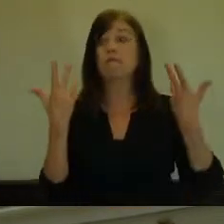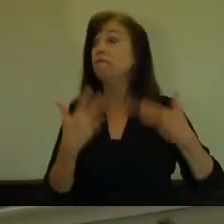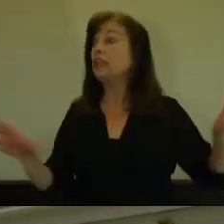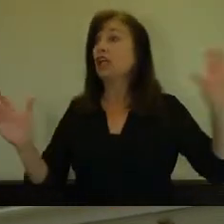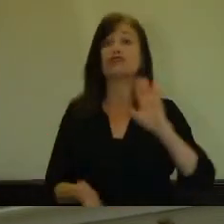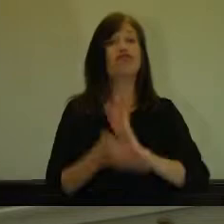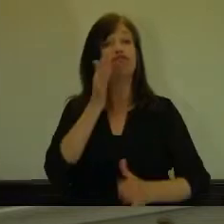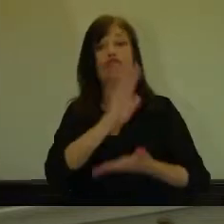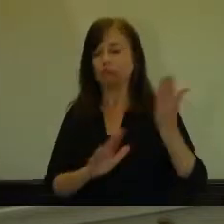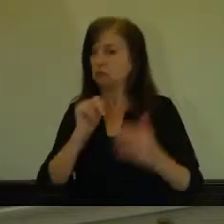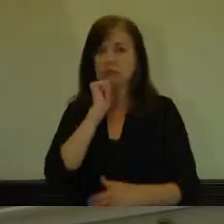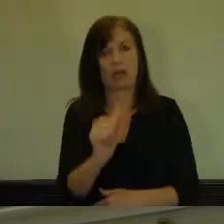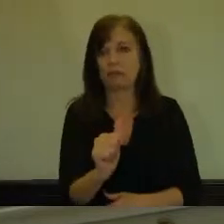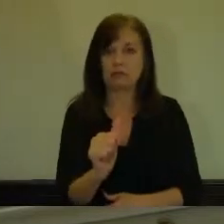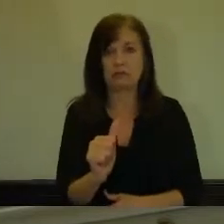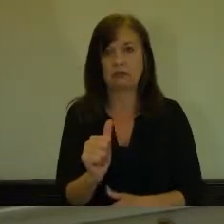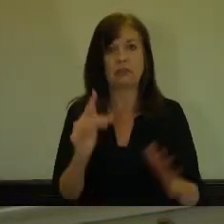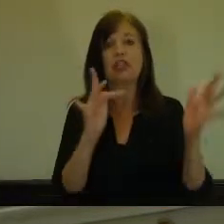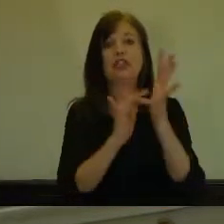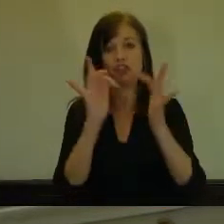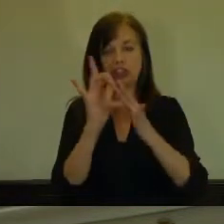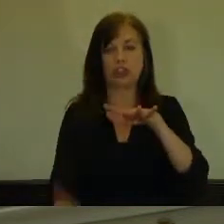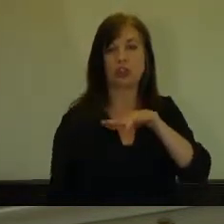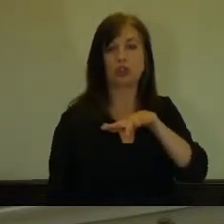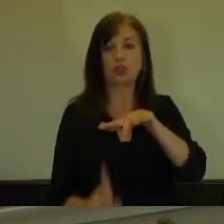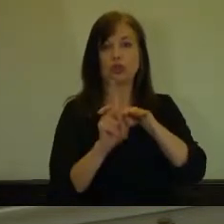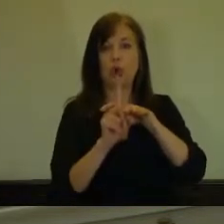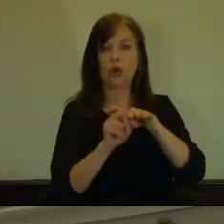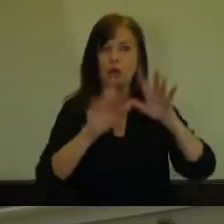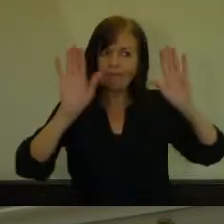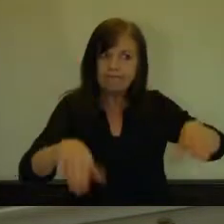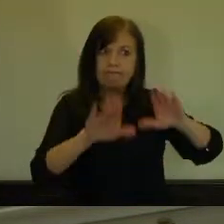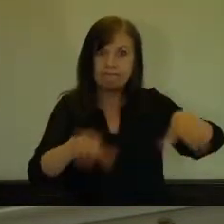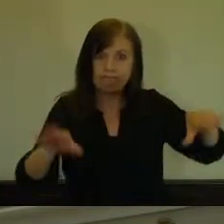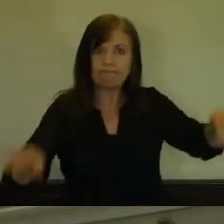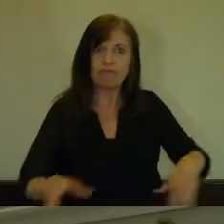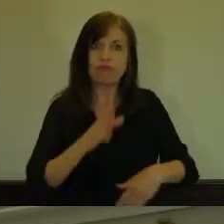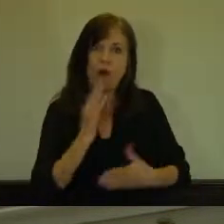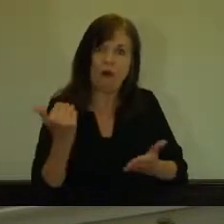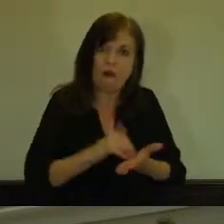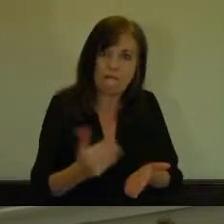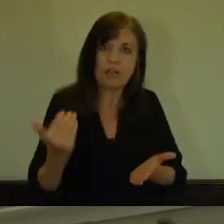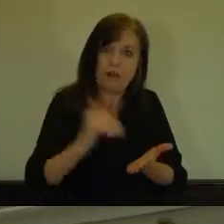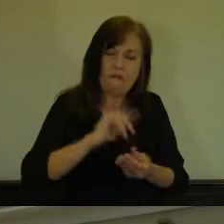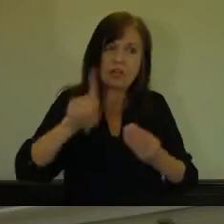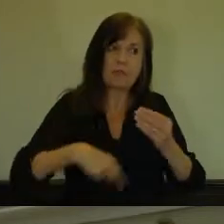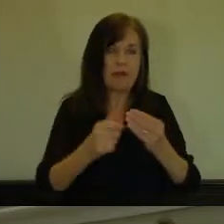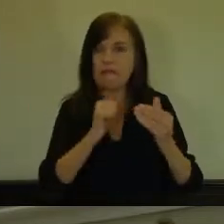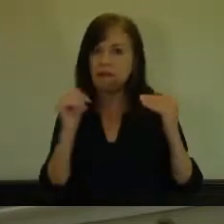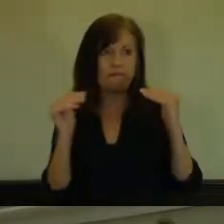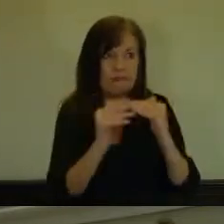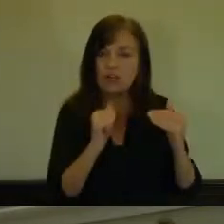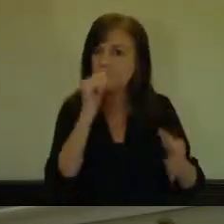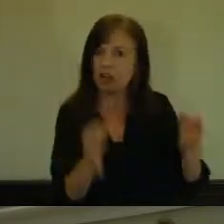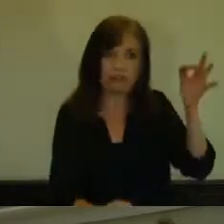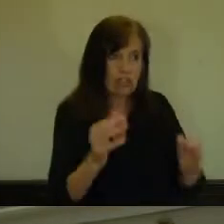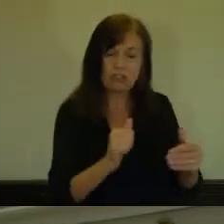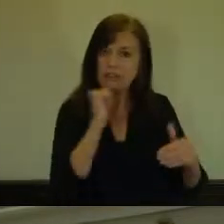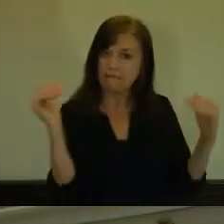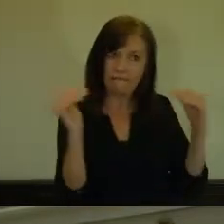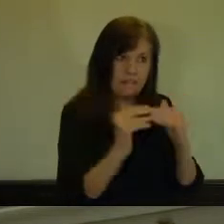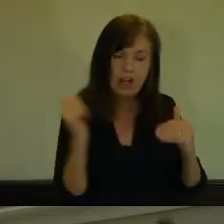came shining a light on the injustices to the poor, the disabled, and he did something about the status